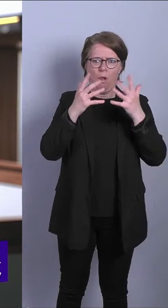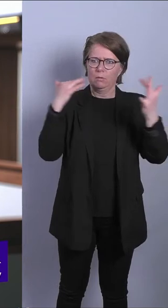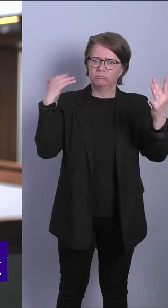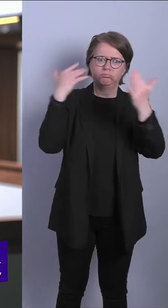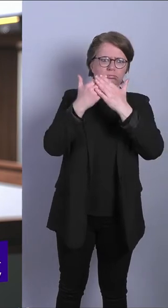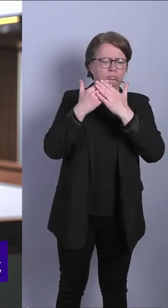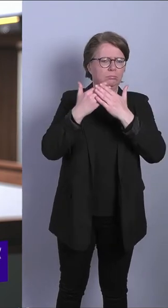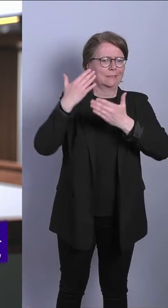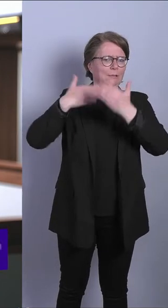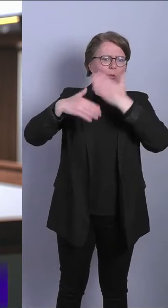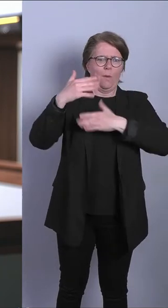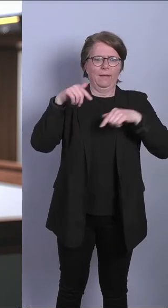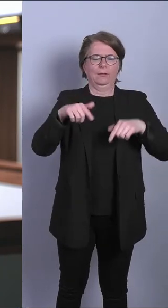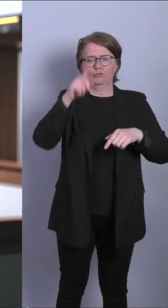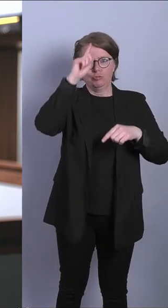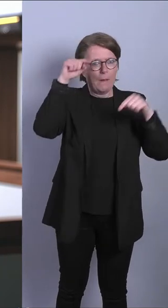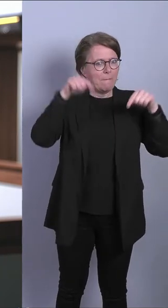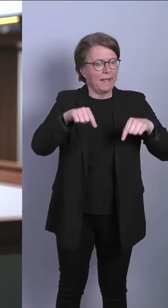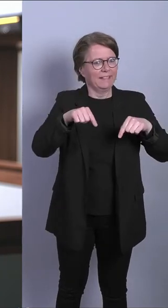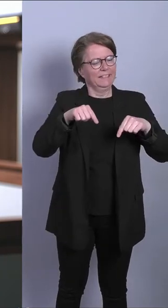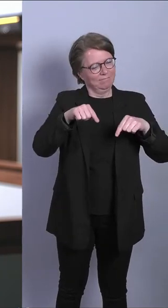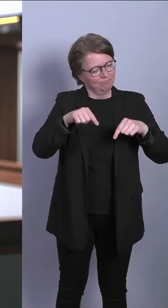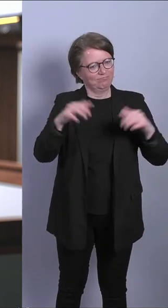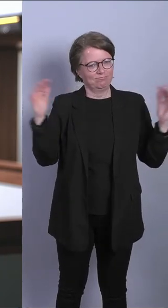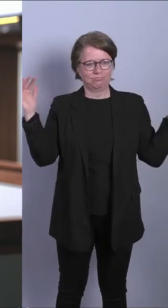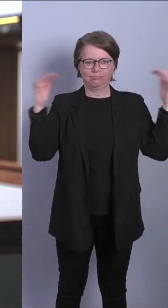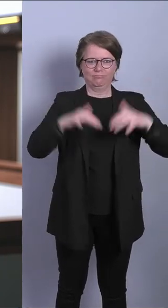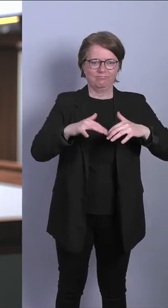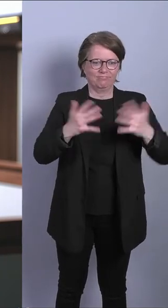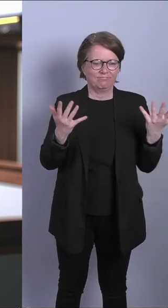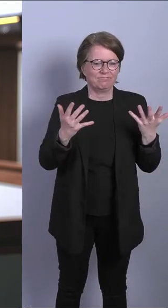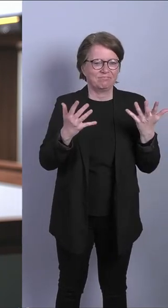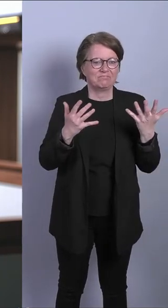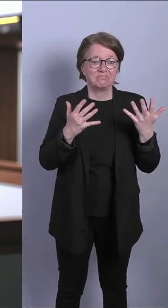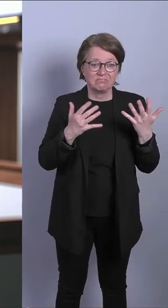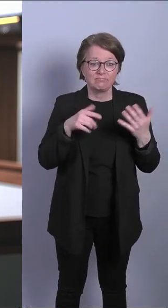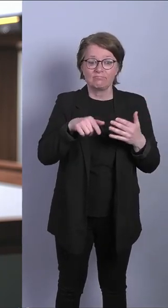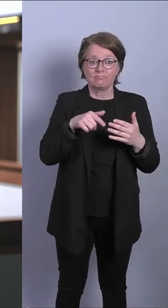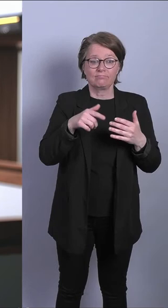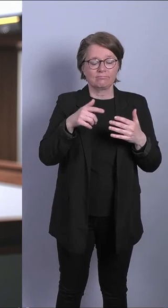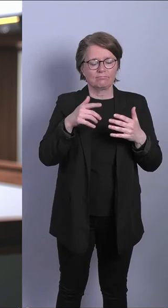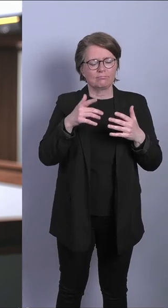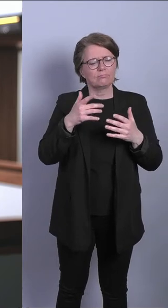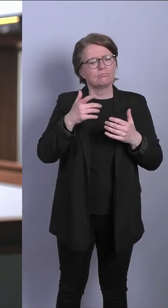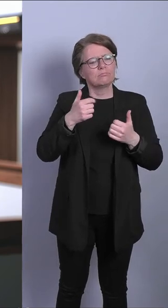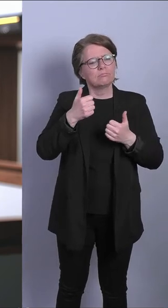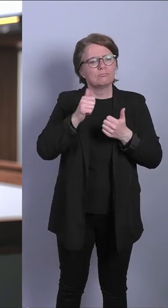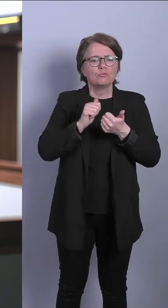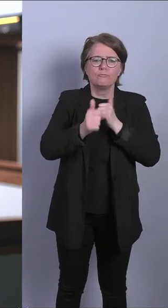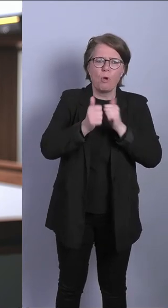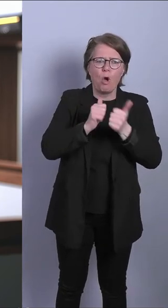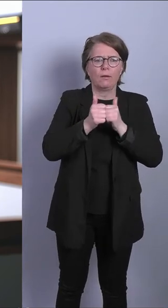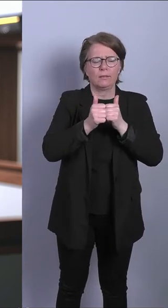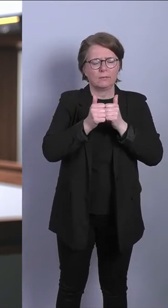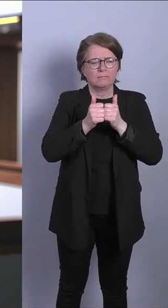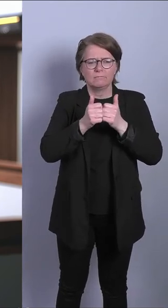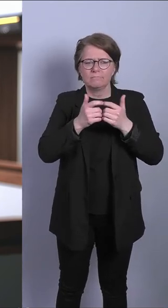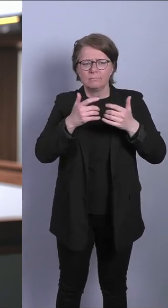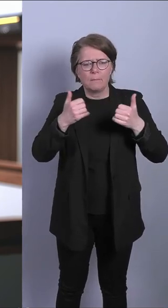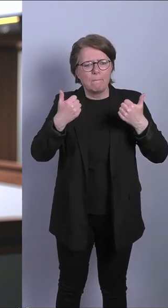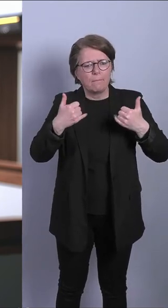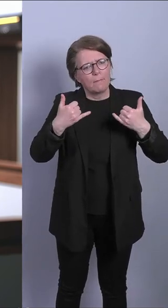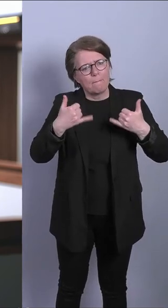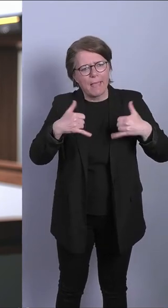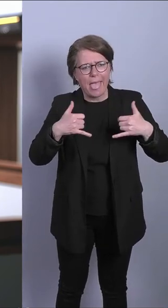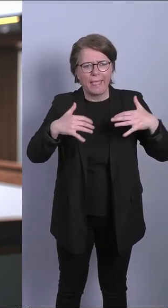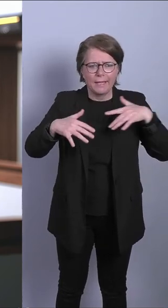inclusive sporting event will be held in Germany. The Special Olympic World Games bring together thousands of people from all over the world, people